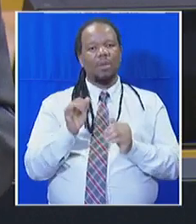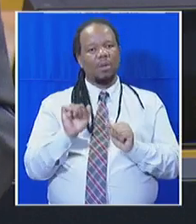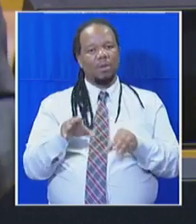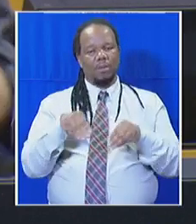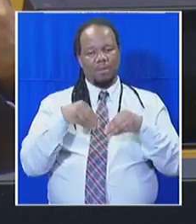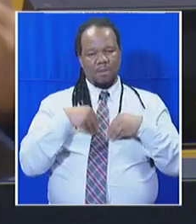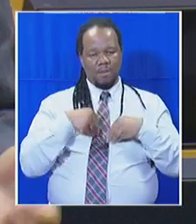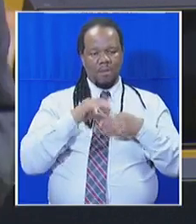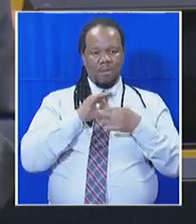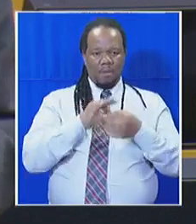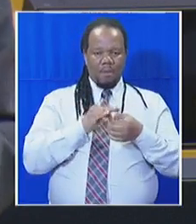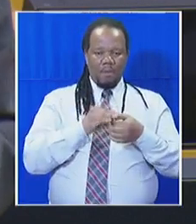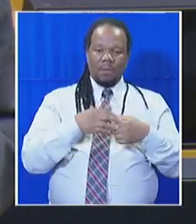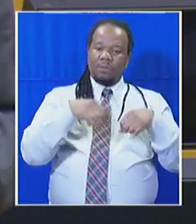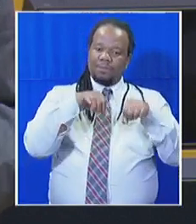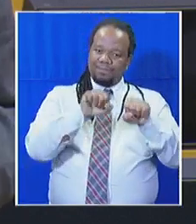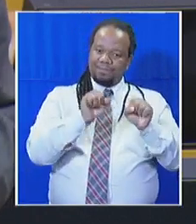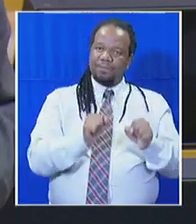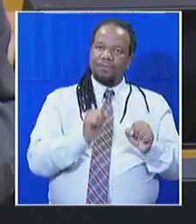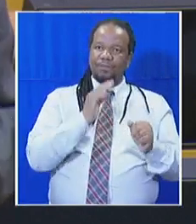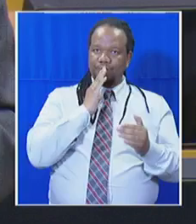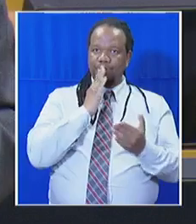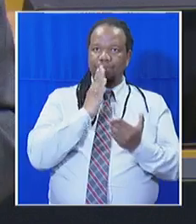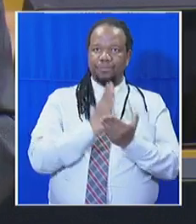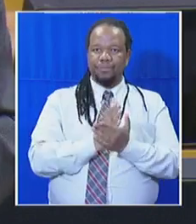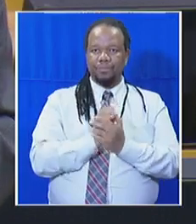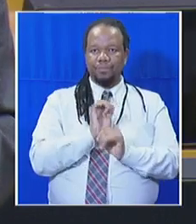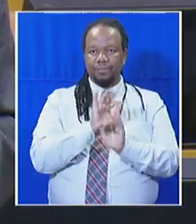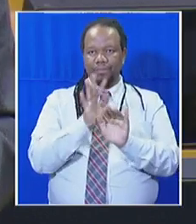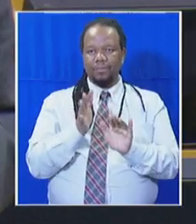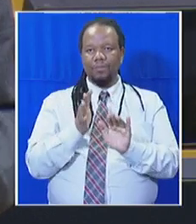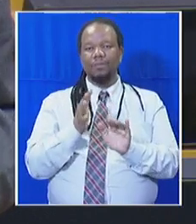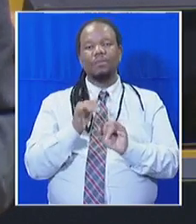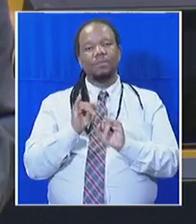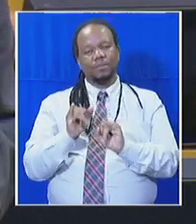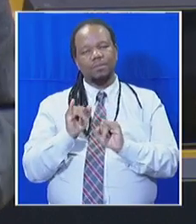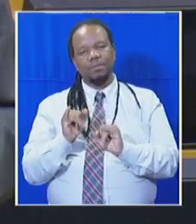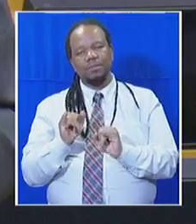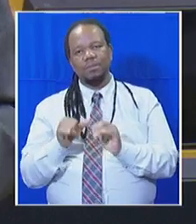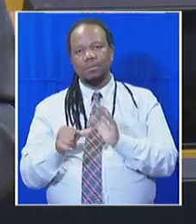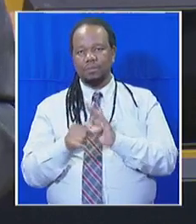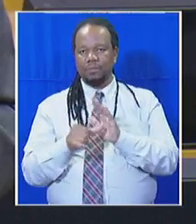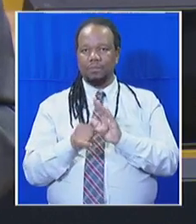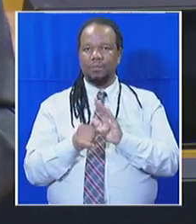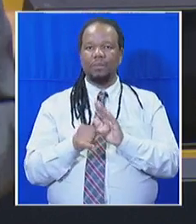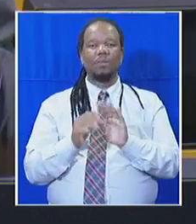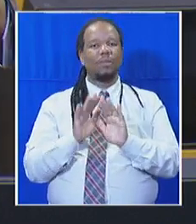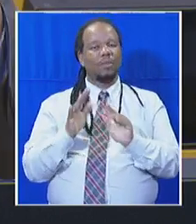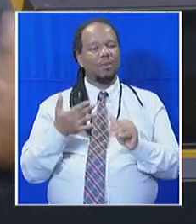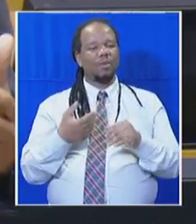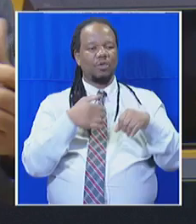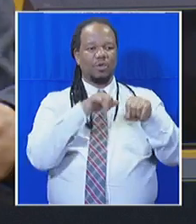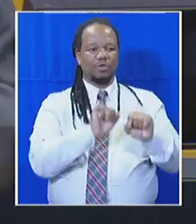of the chair. What we can assure you, and given the importance and the urgency of the matter, that we will again raise the matter with the chair